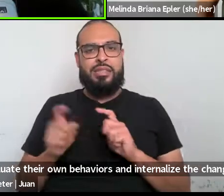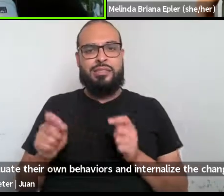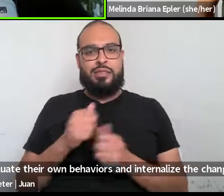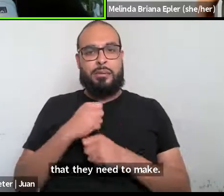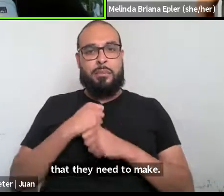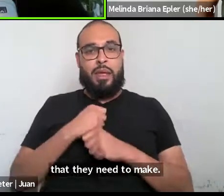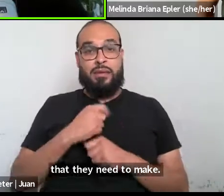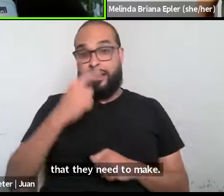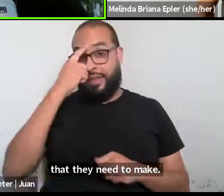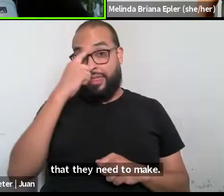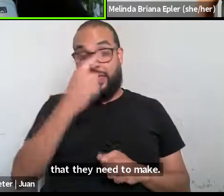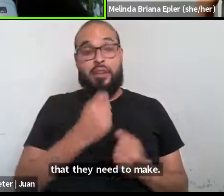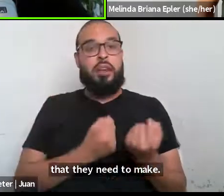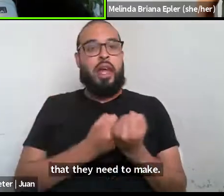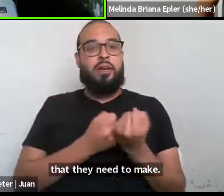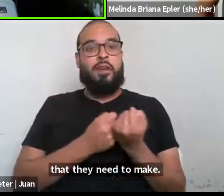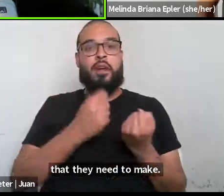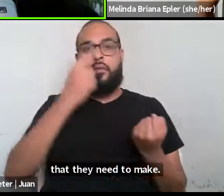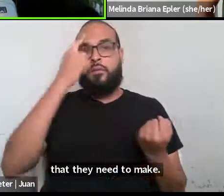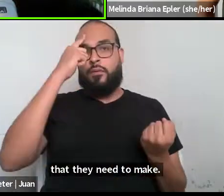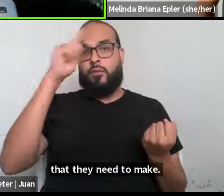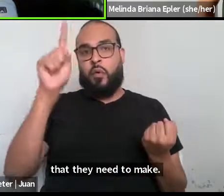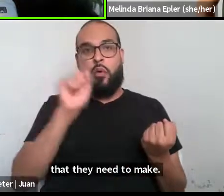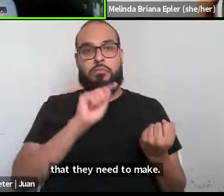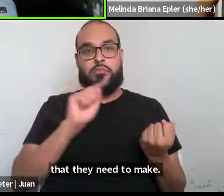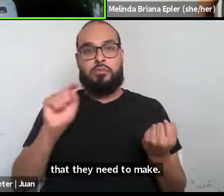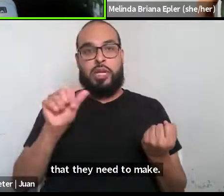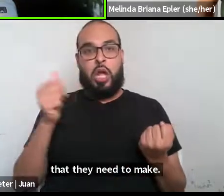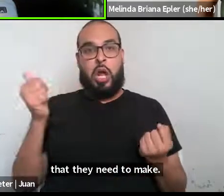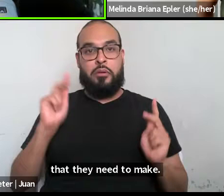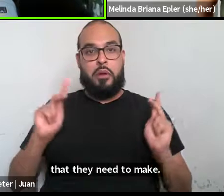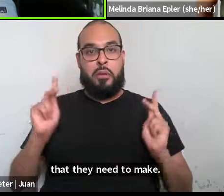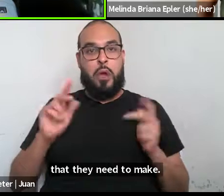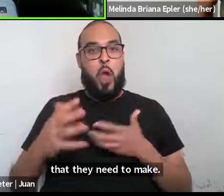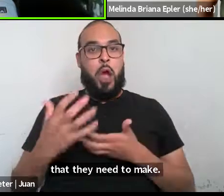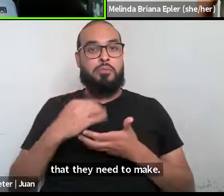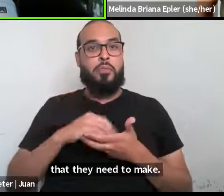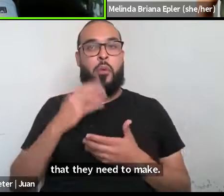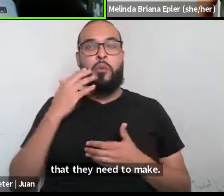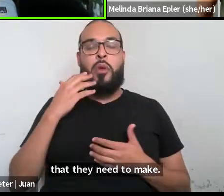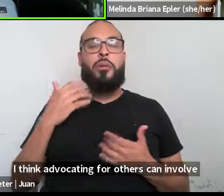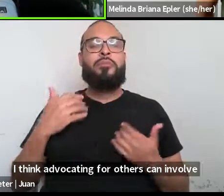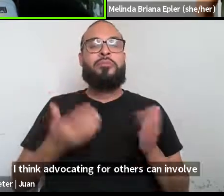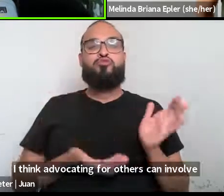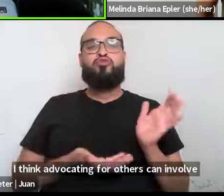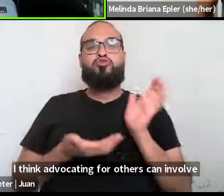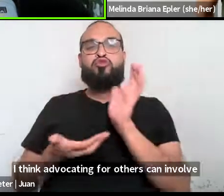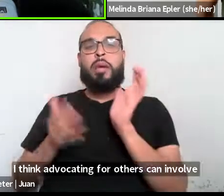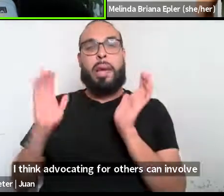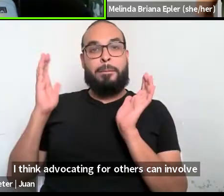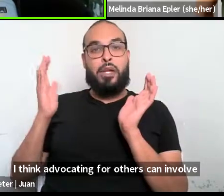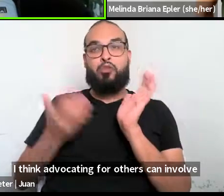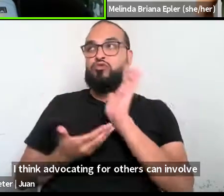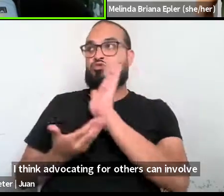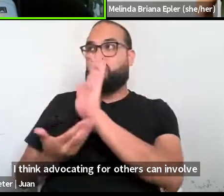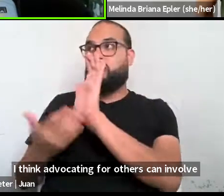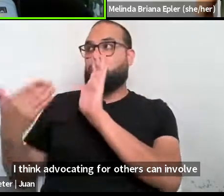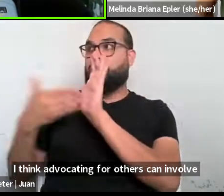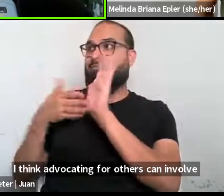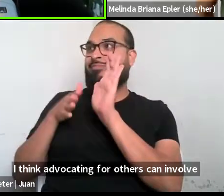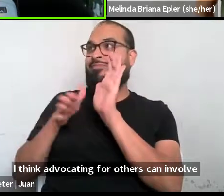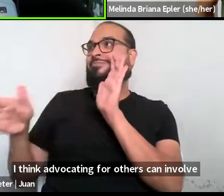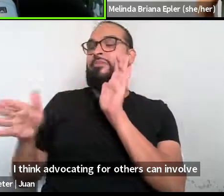advocating for others can involve almost like holding a mirror to people to Hmm. encourage